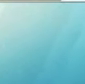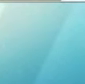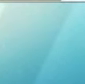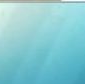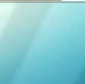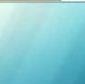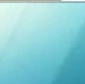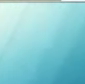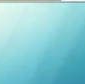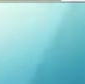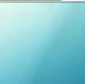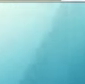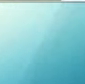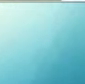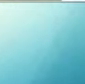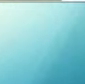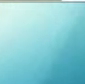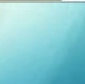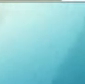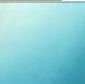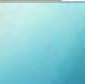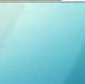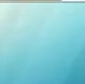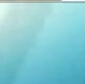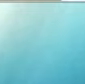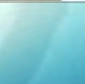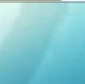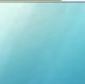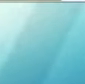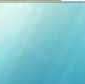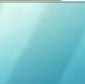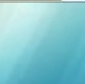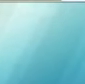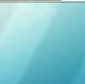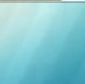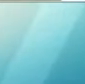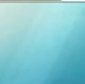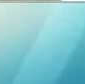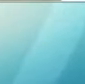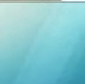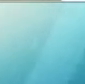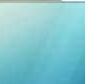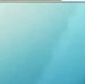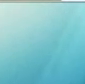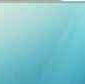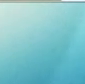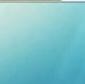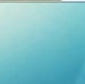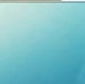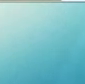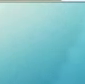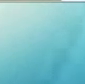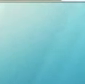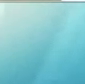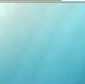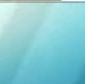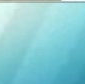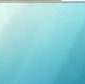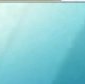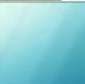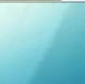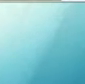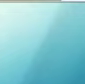the food supply kits for the Thai students in Argentina. You may notice that the packages